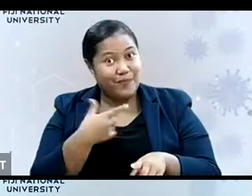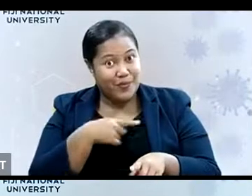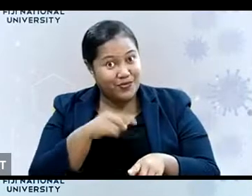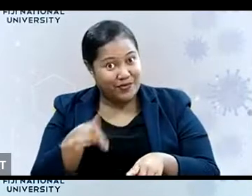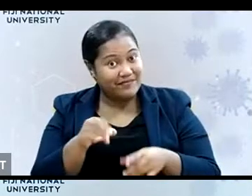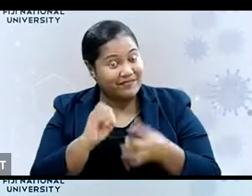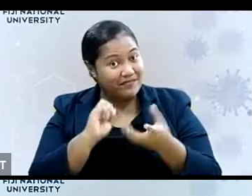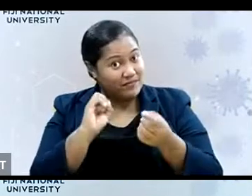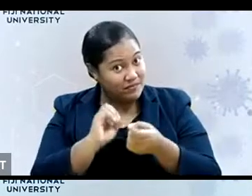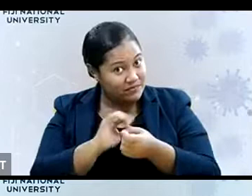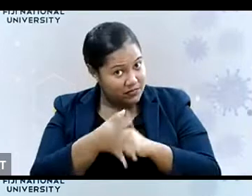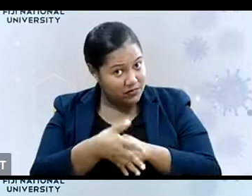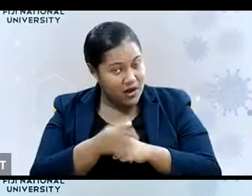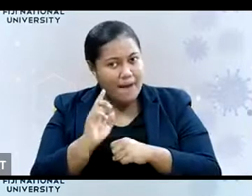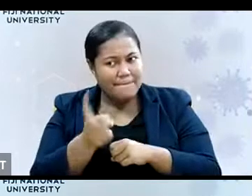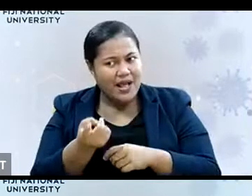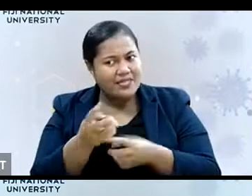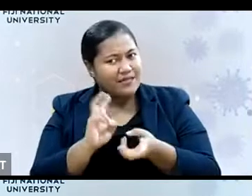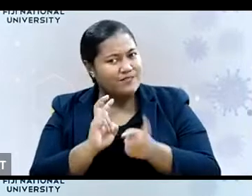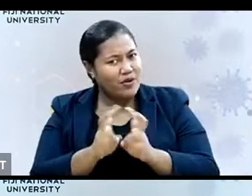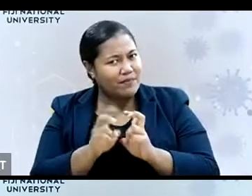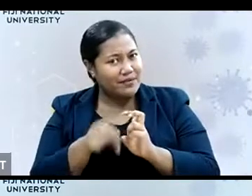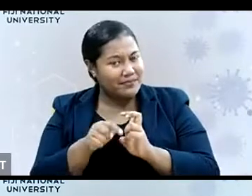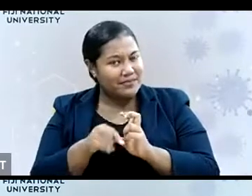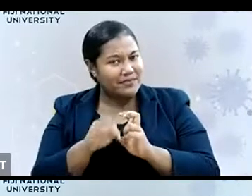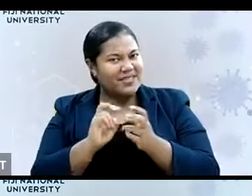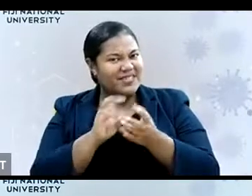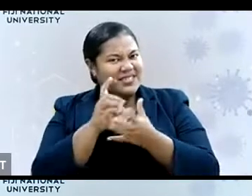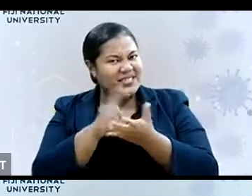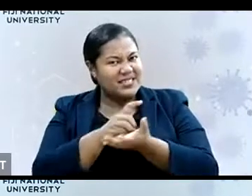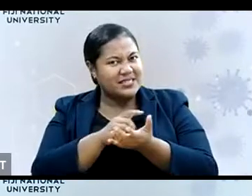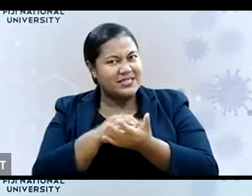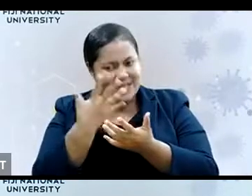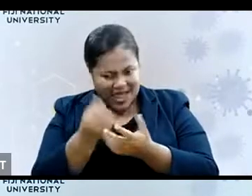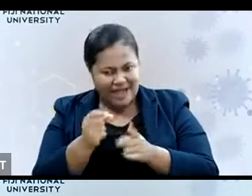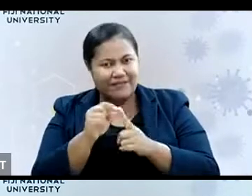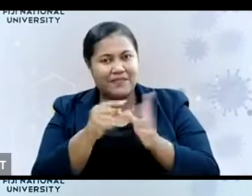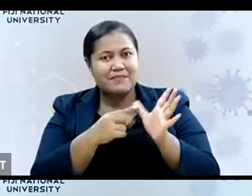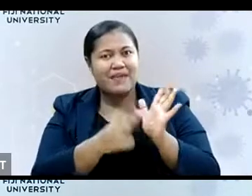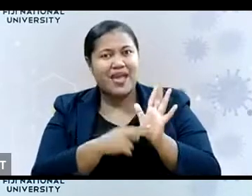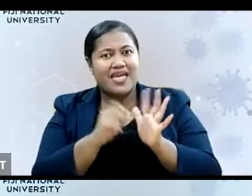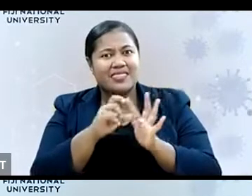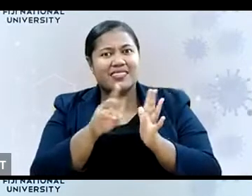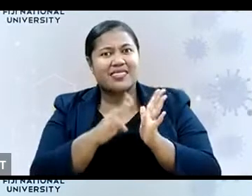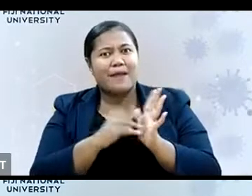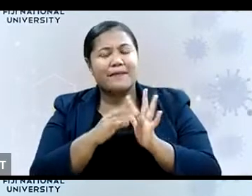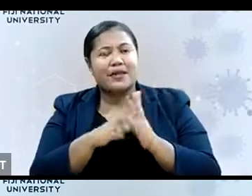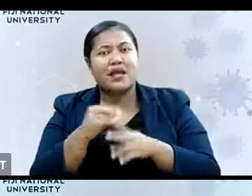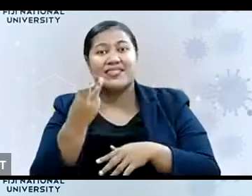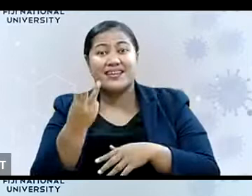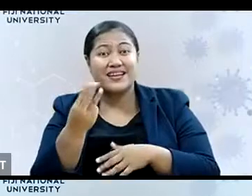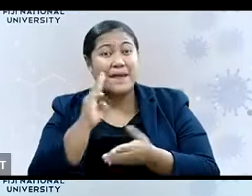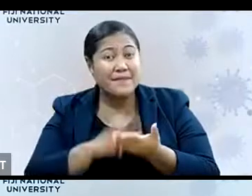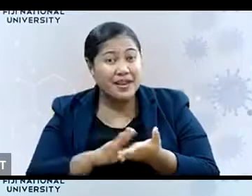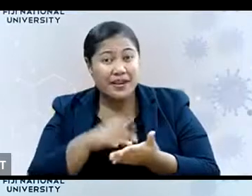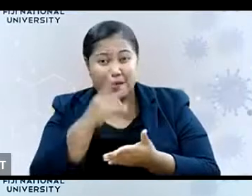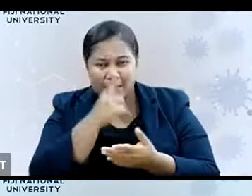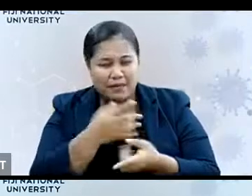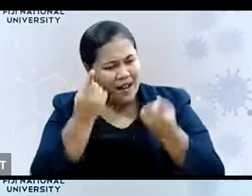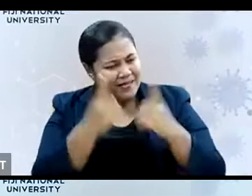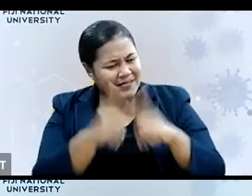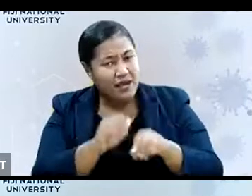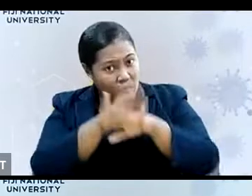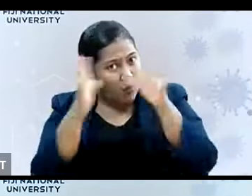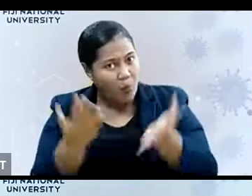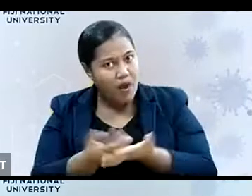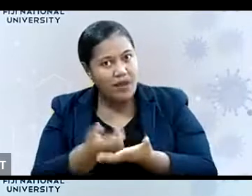But the problem with this disease, is that it's caused a pandemic. Over 3 million people have died worldwide